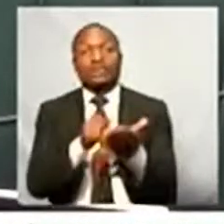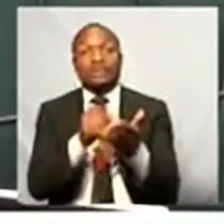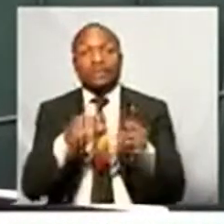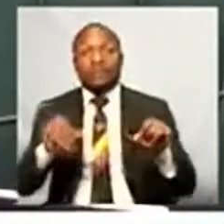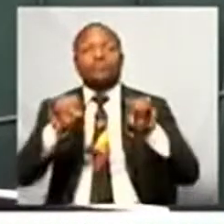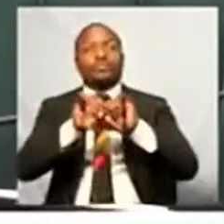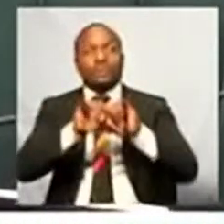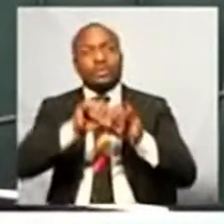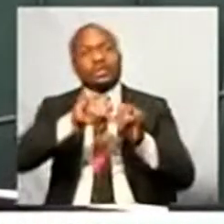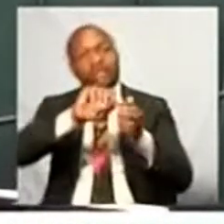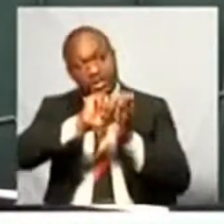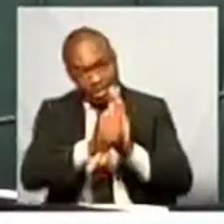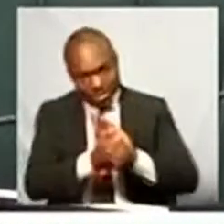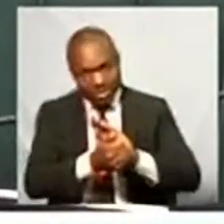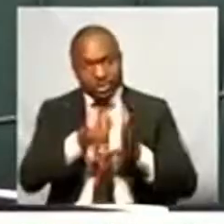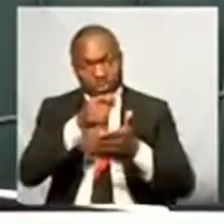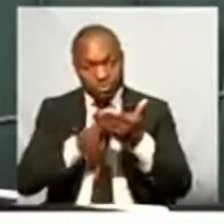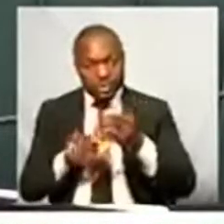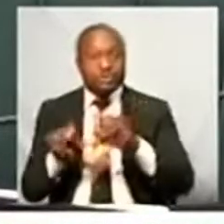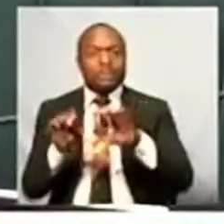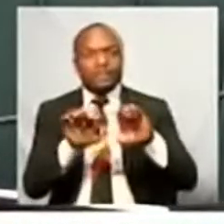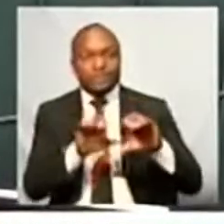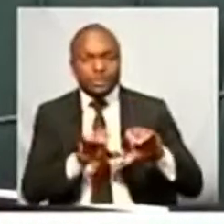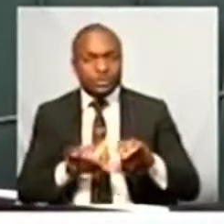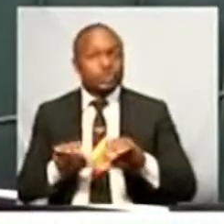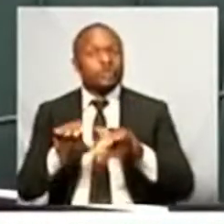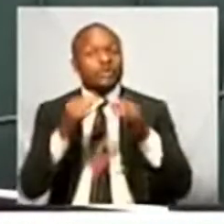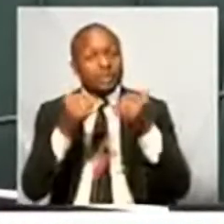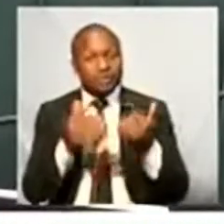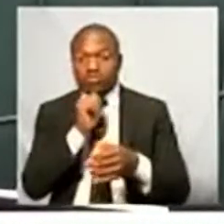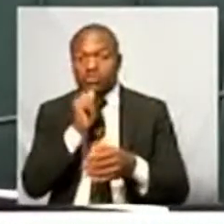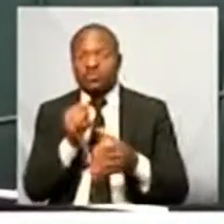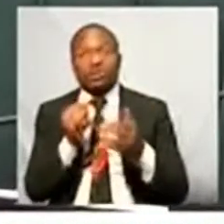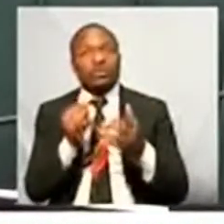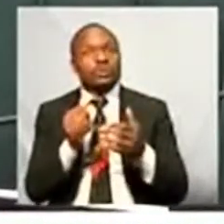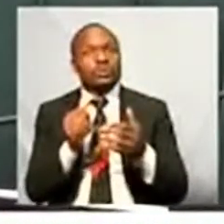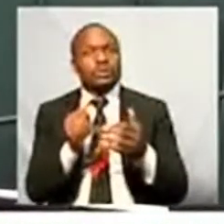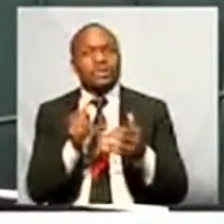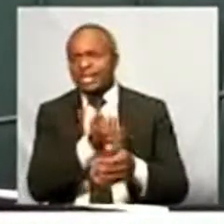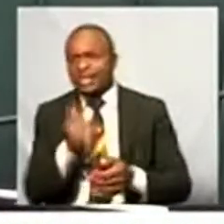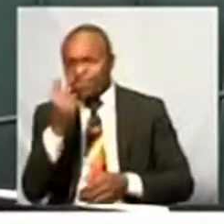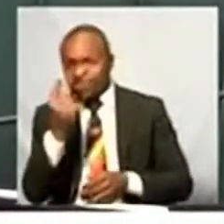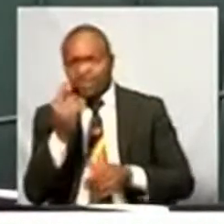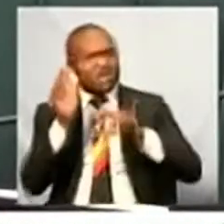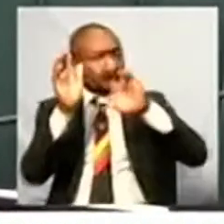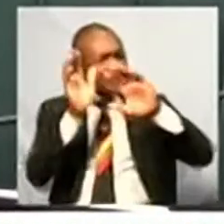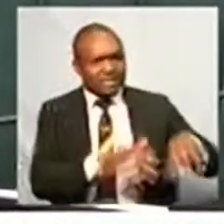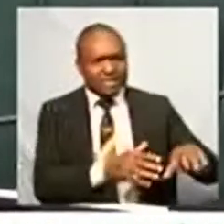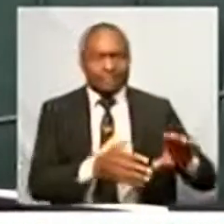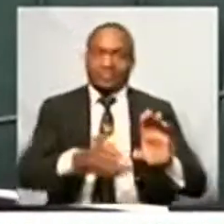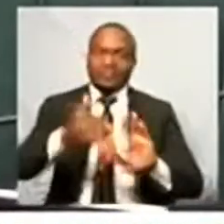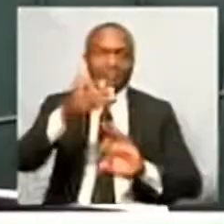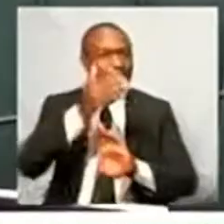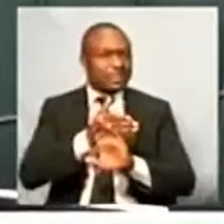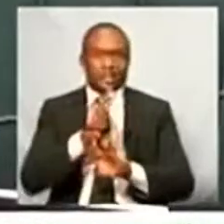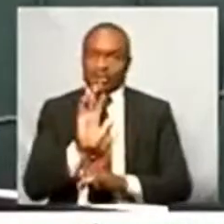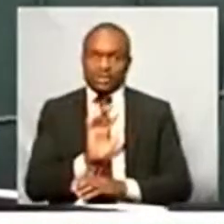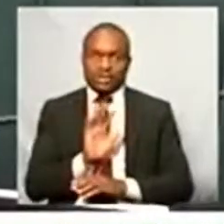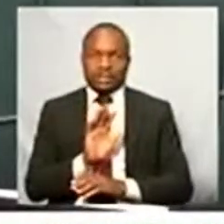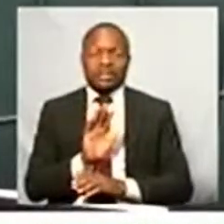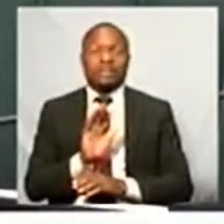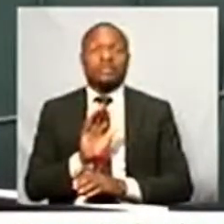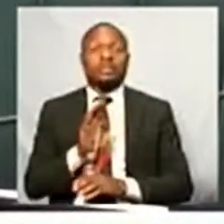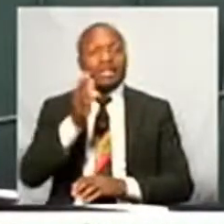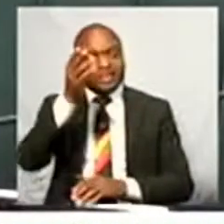important act. All we are doing now, we don't want anyone to be left behind. There's a lot of consultations,